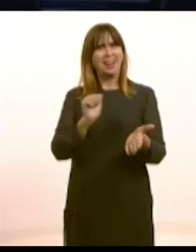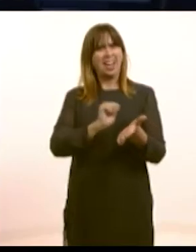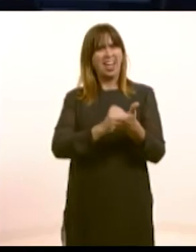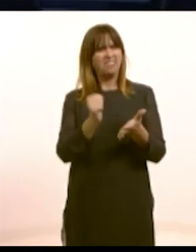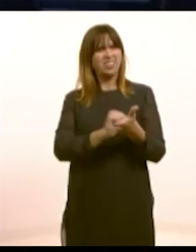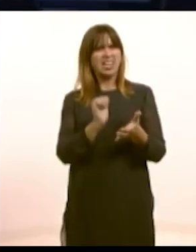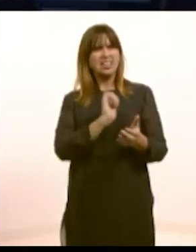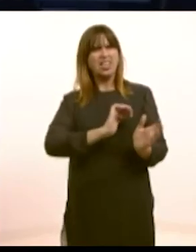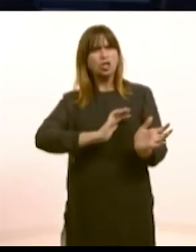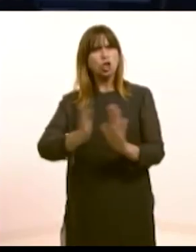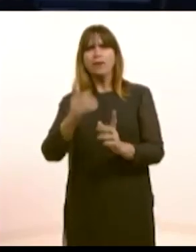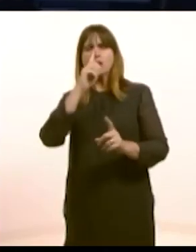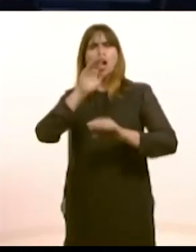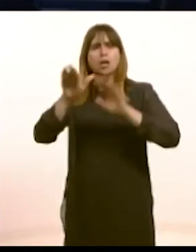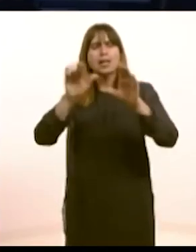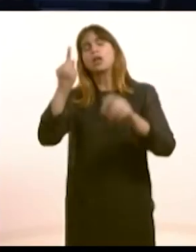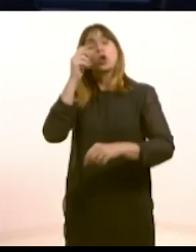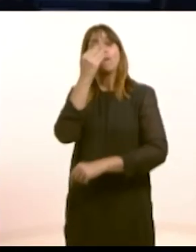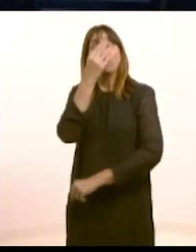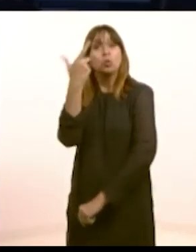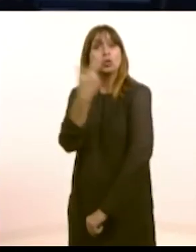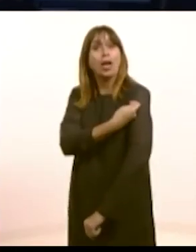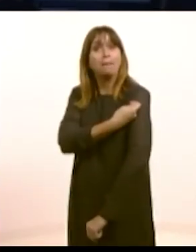of their services, for example, flu jabs